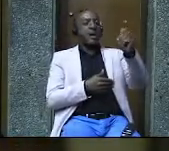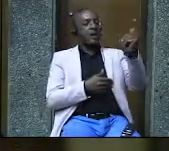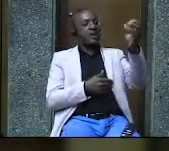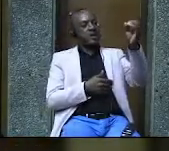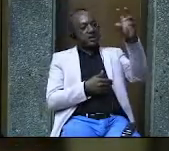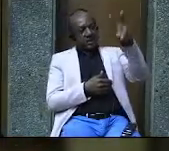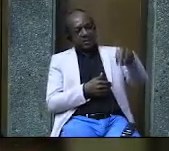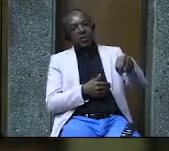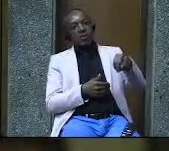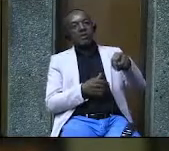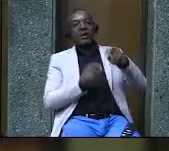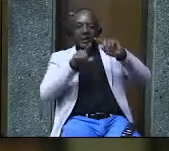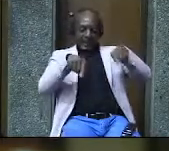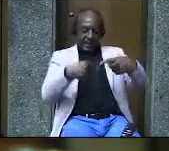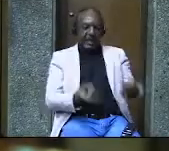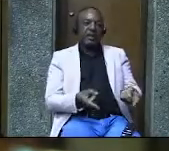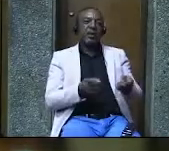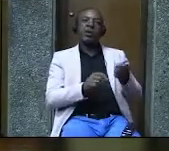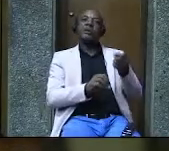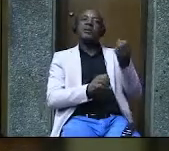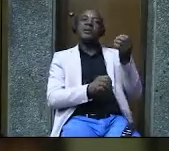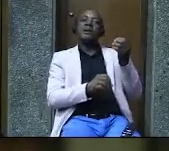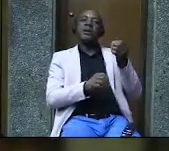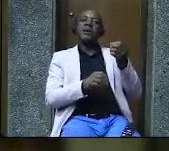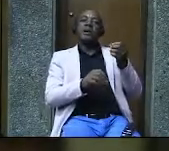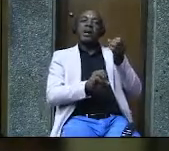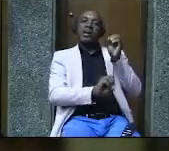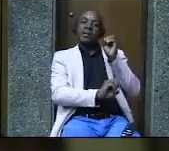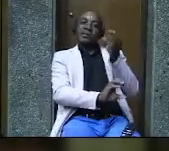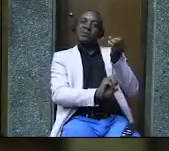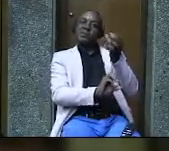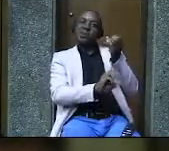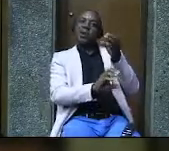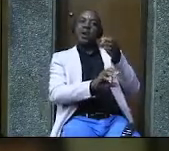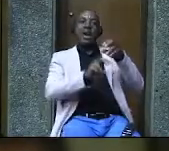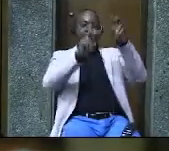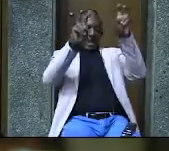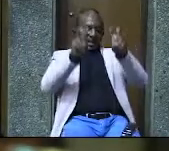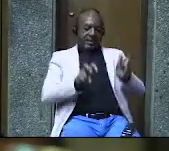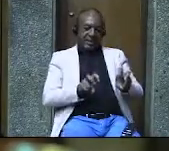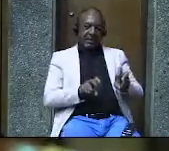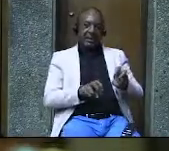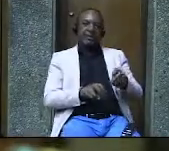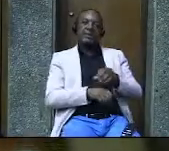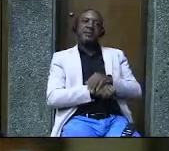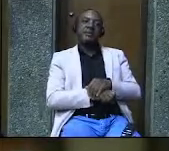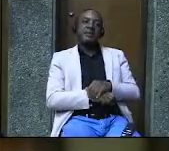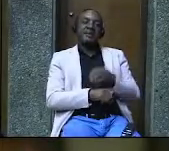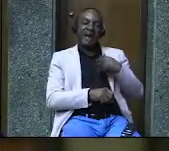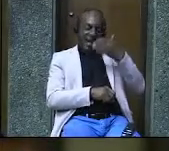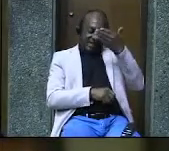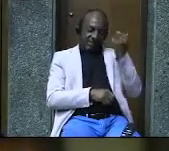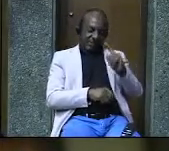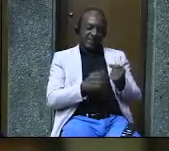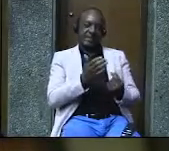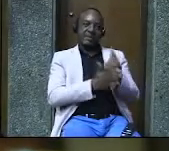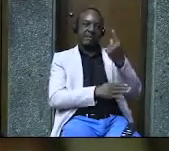debate manje phakathi kwamasipala ne provincial government no masipala no Eskom asazi ukuthi kwenzakalani